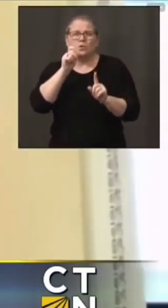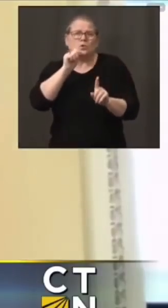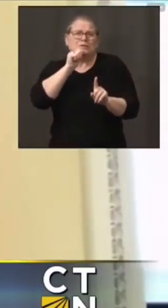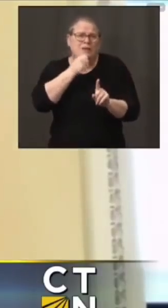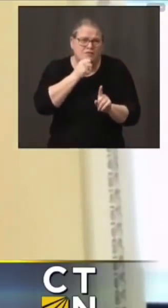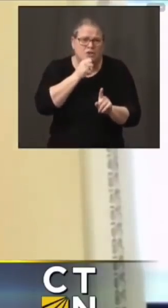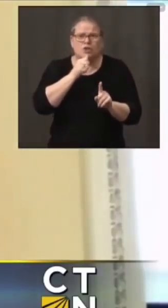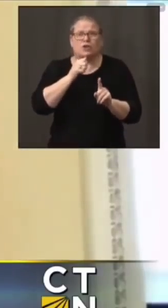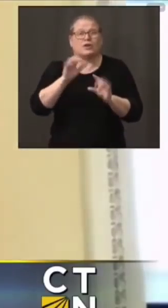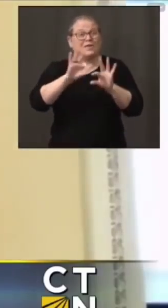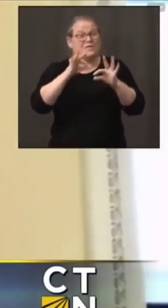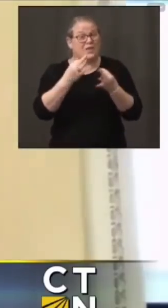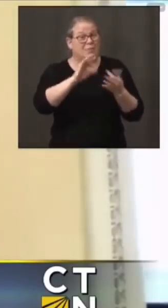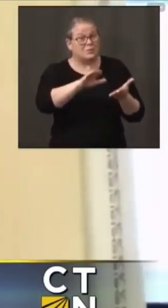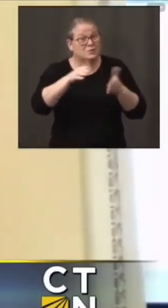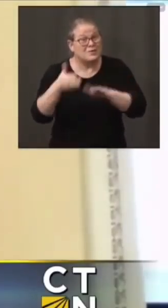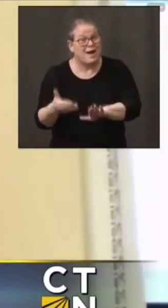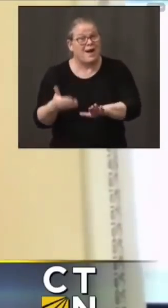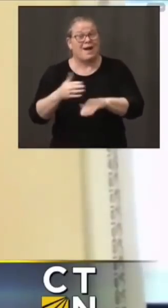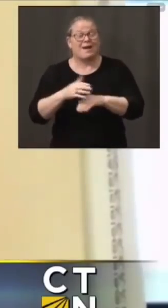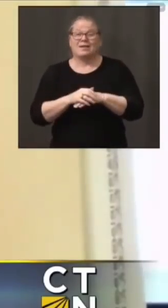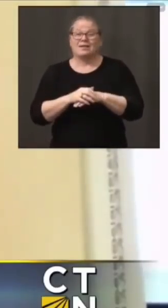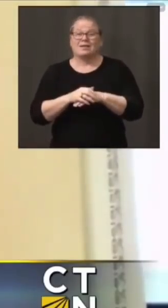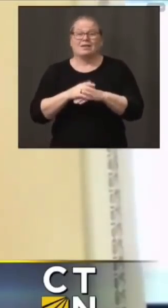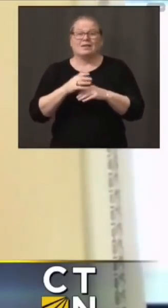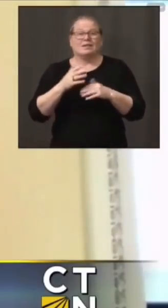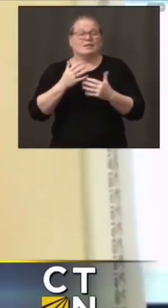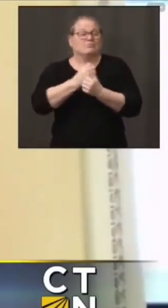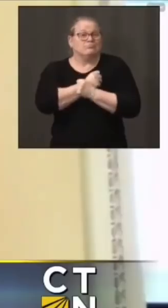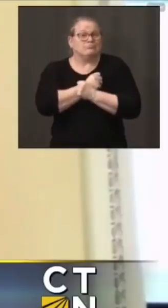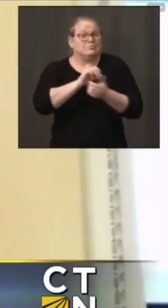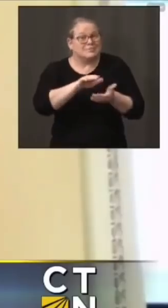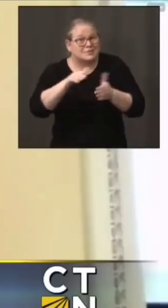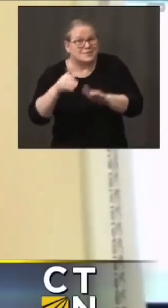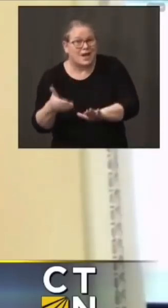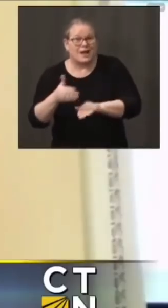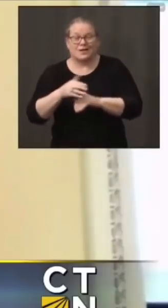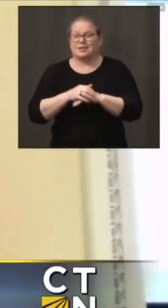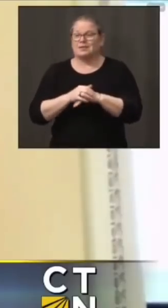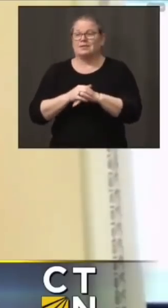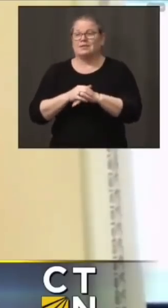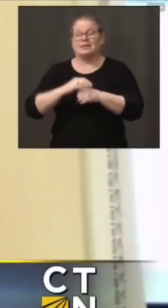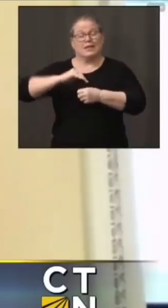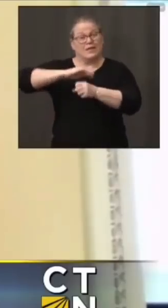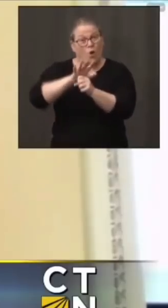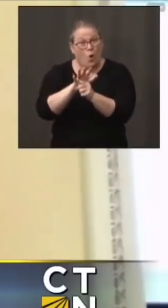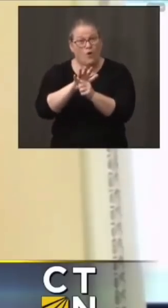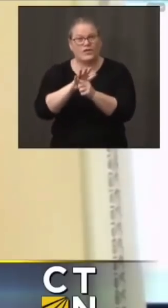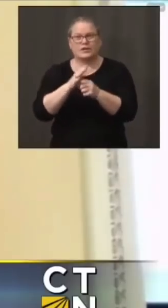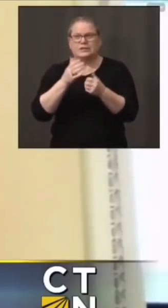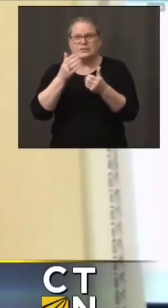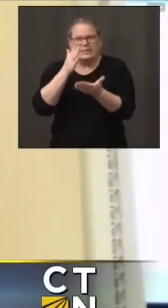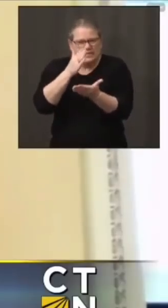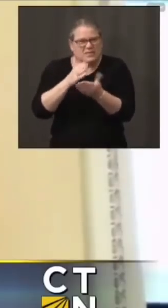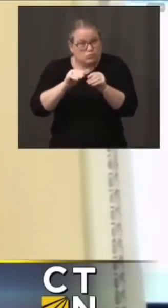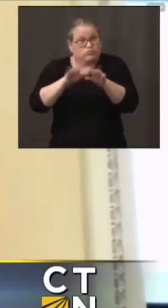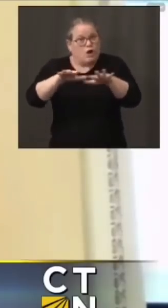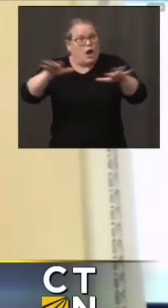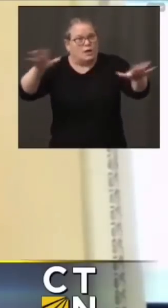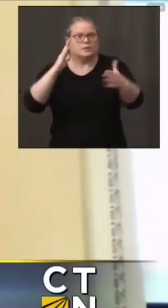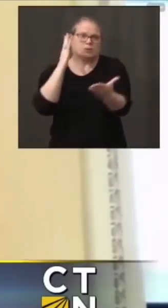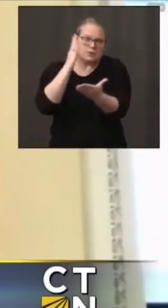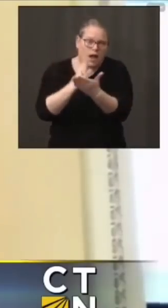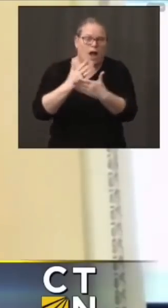ones to the virus, stop the spread of the pandemic, provide a pathway to economic recovery, and deliver